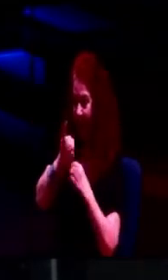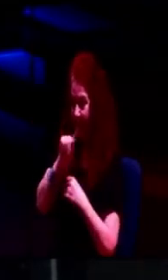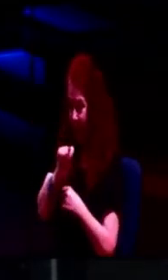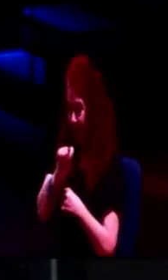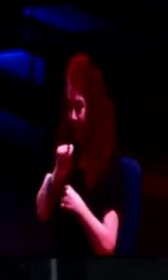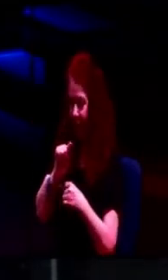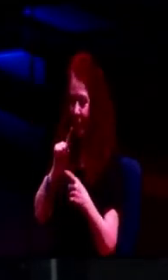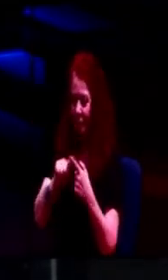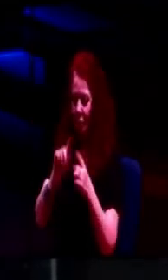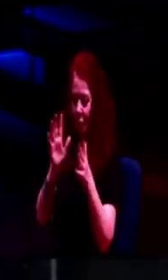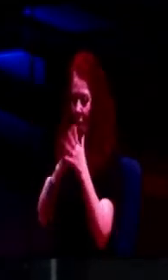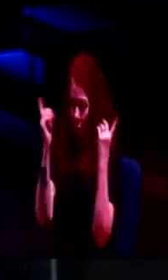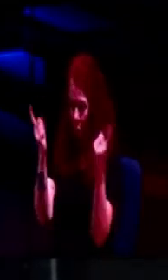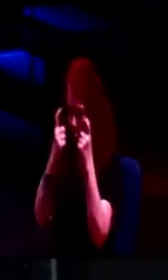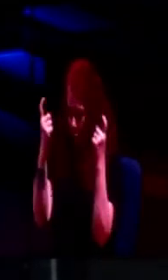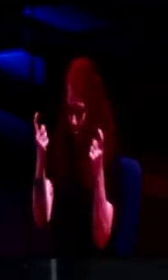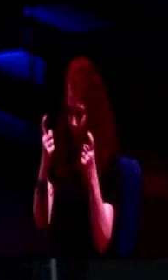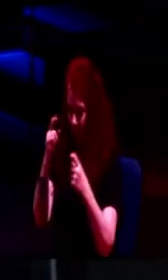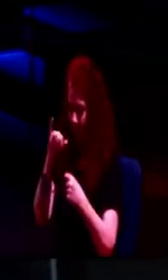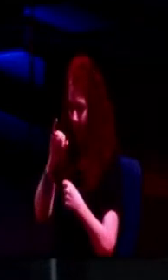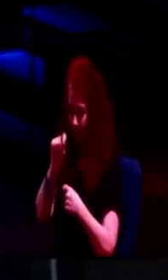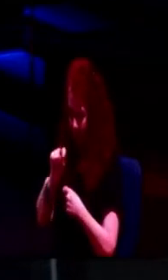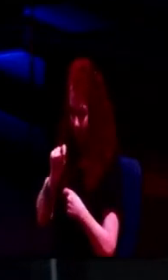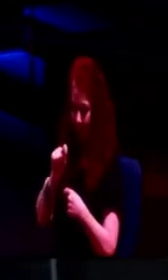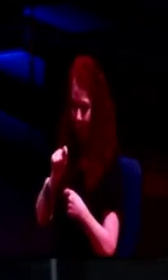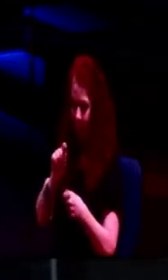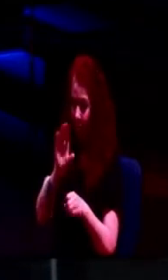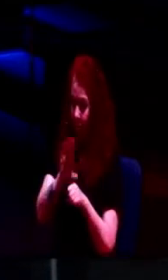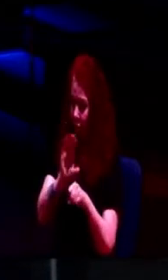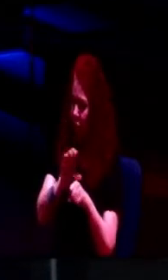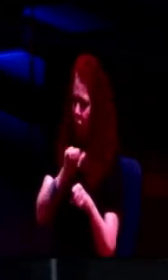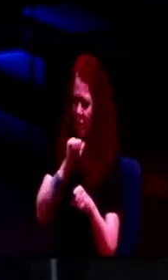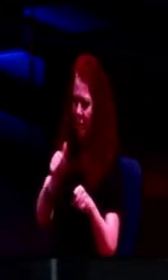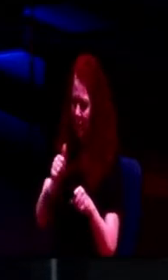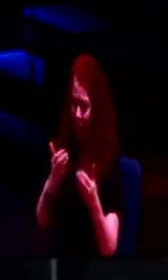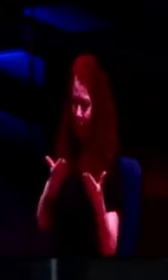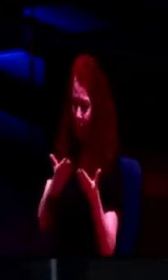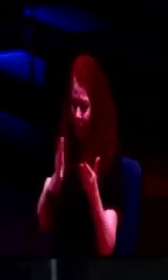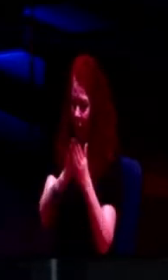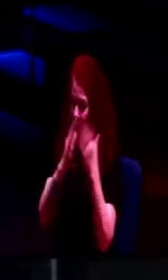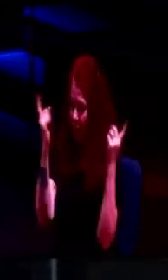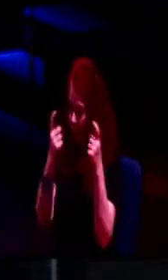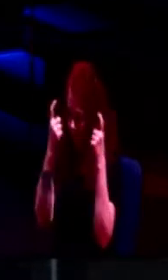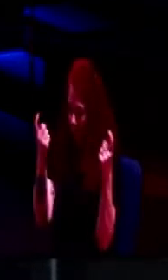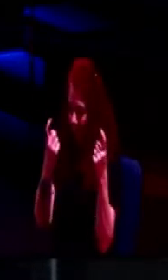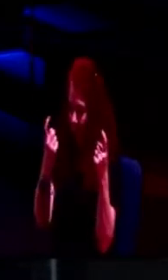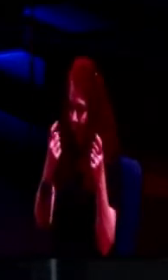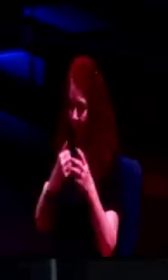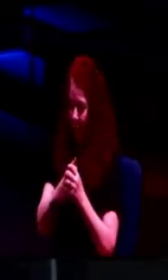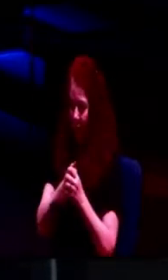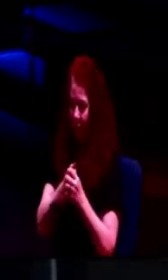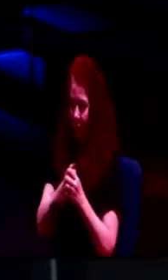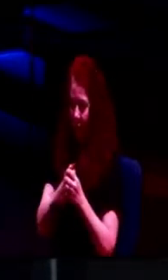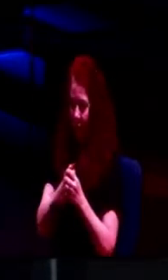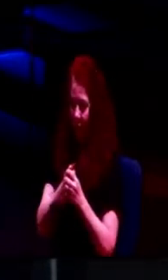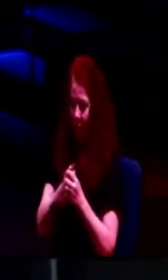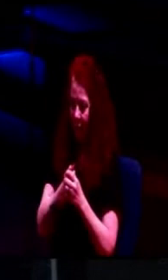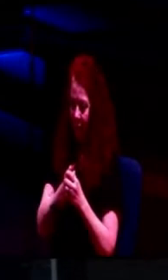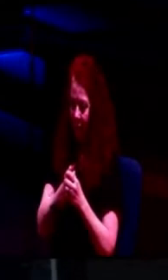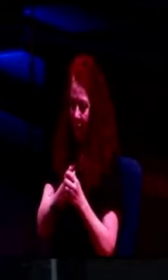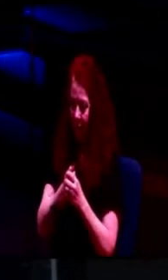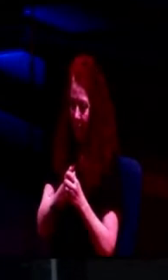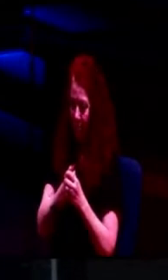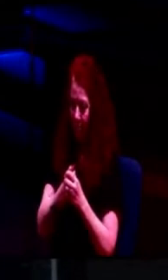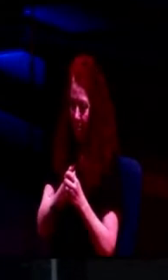win. Just the opposite. By every human measure,